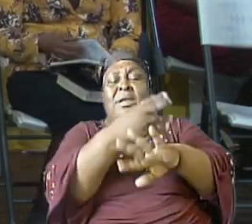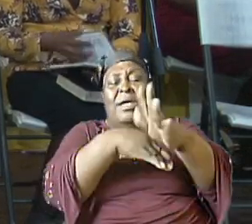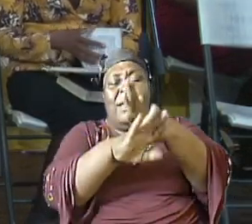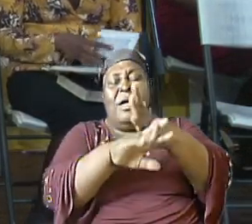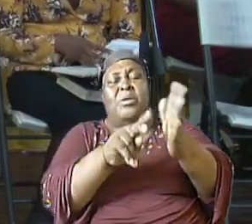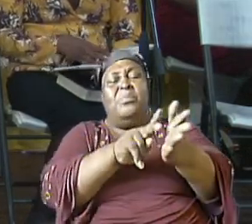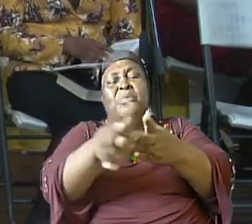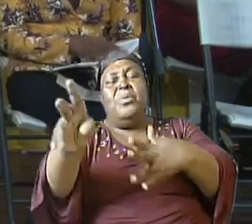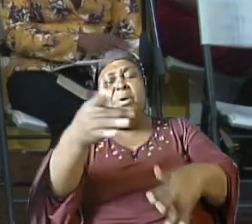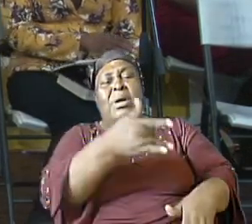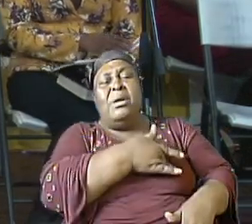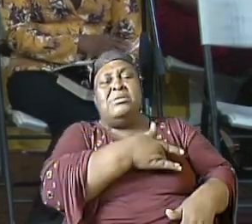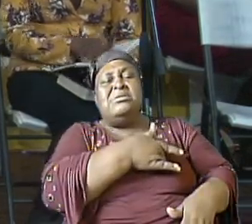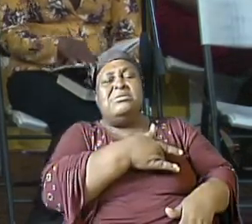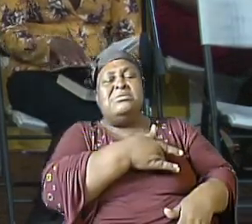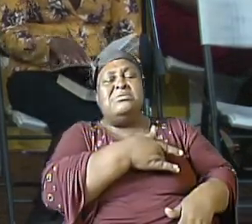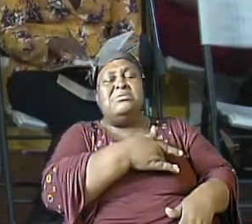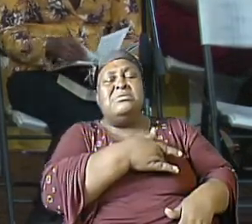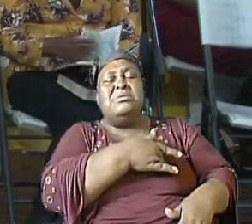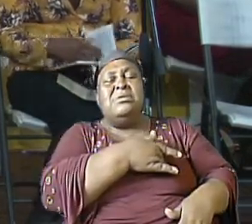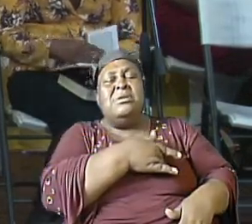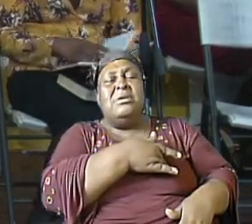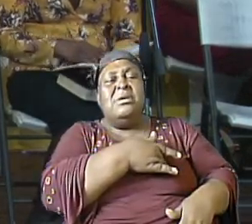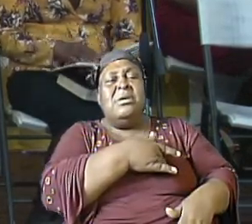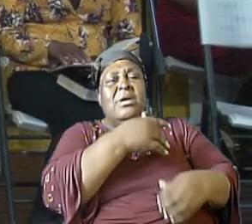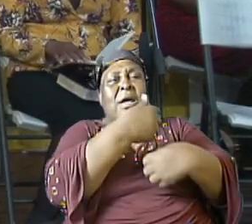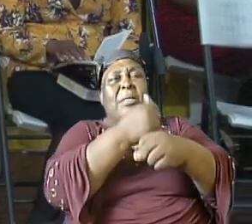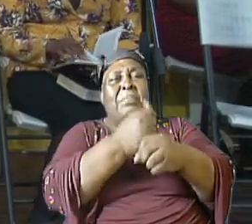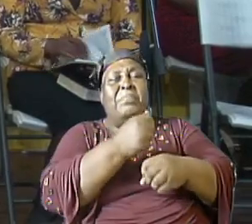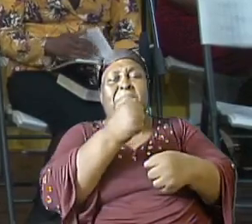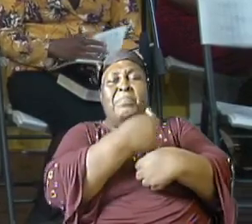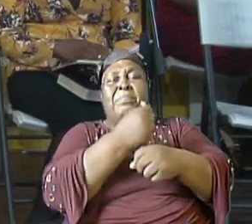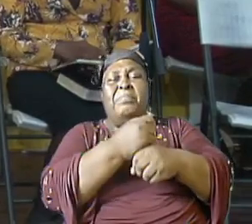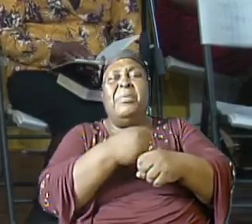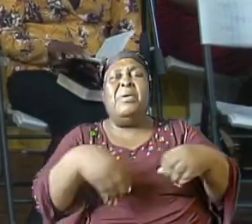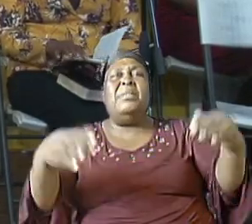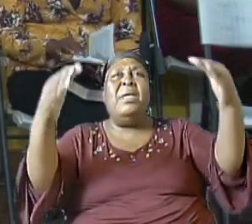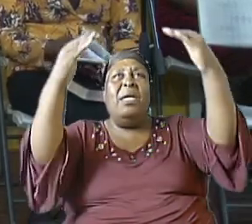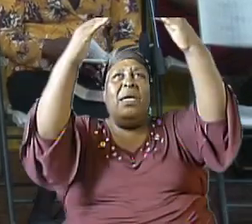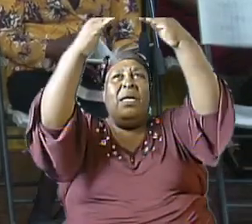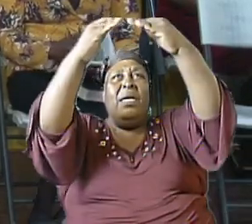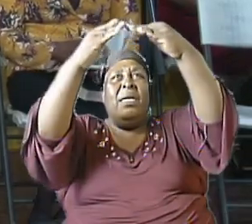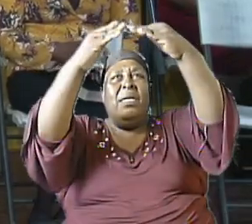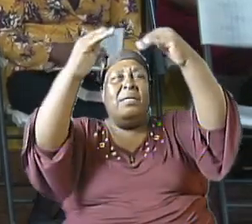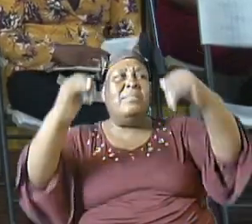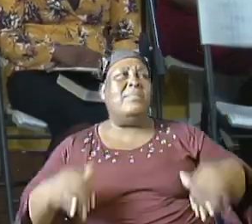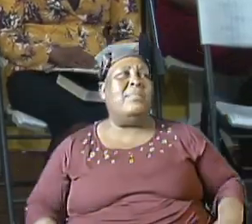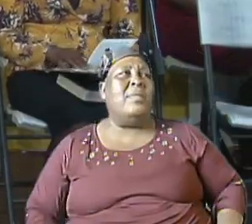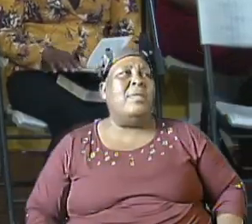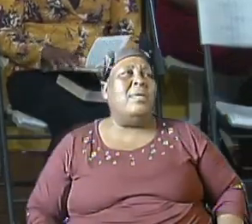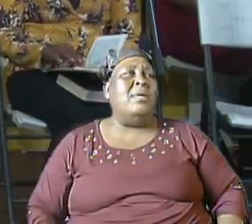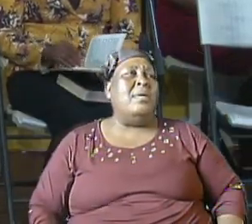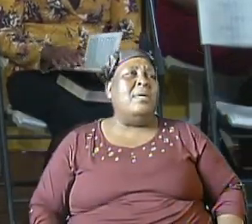heart. God set the bar high. You can't just say, and on your